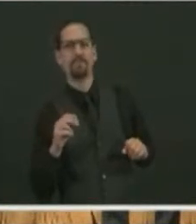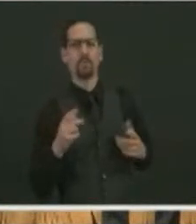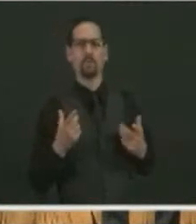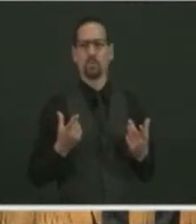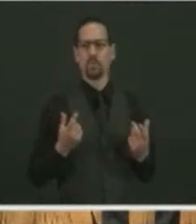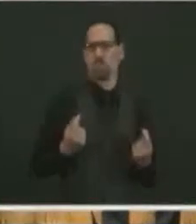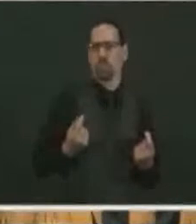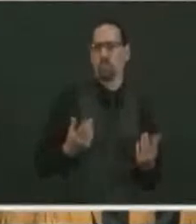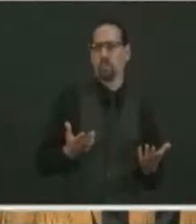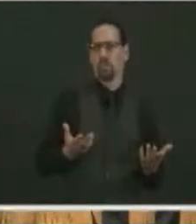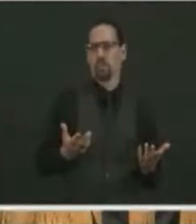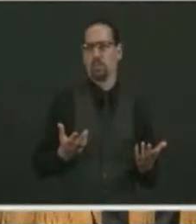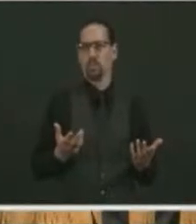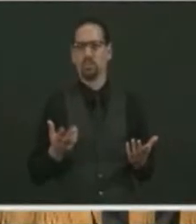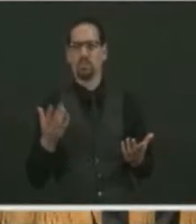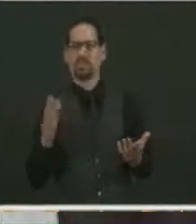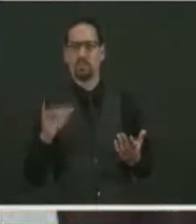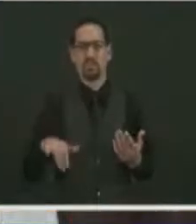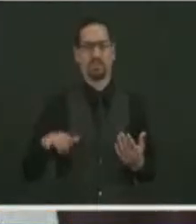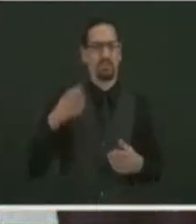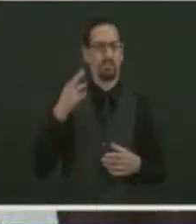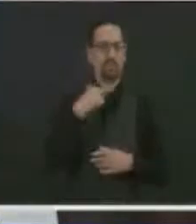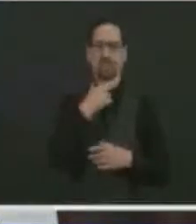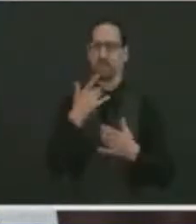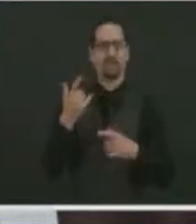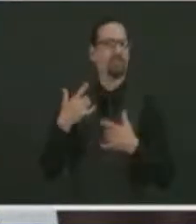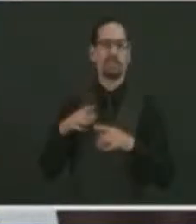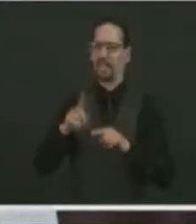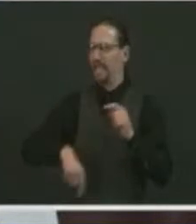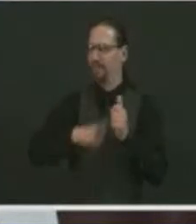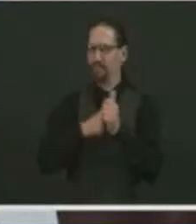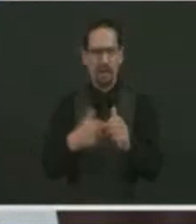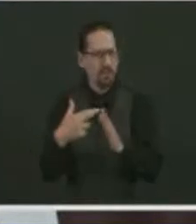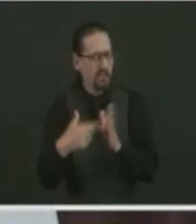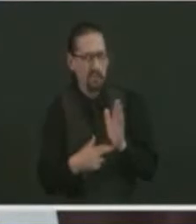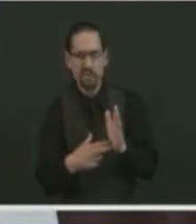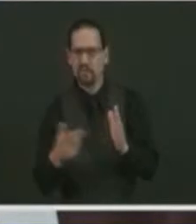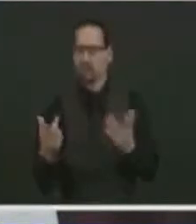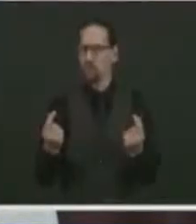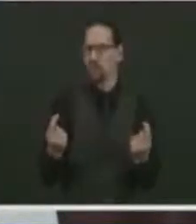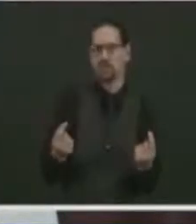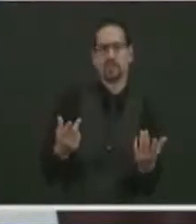not able to, maybe not able to for several reasons to reopen. Well, let me say this.